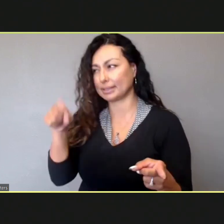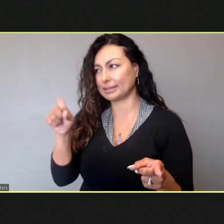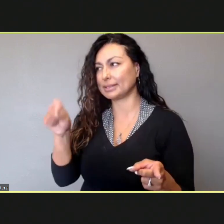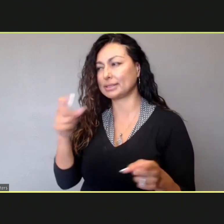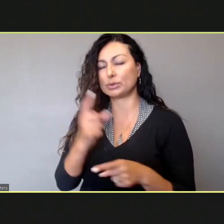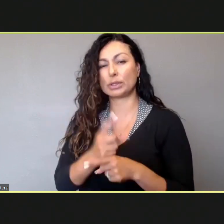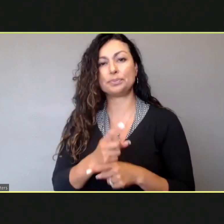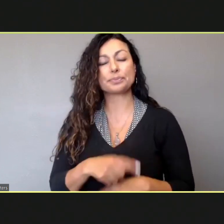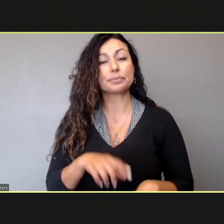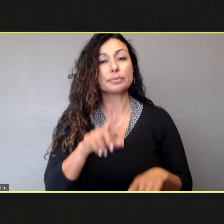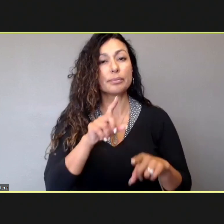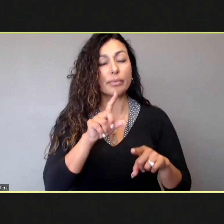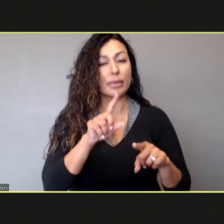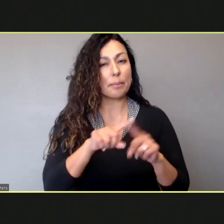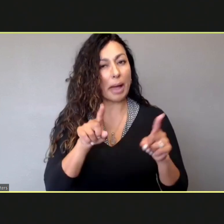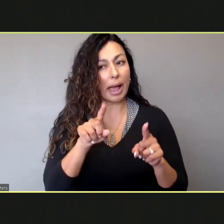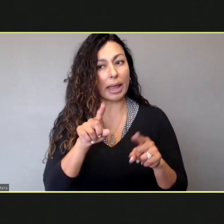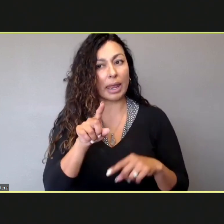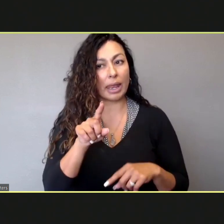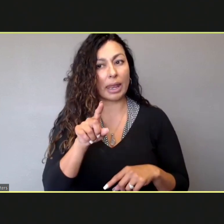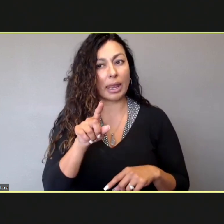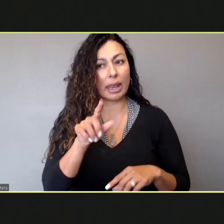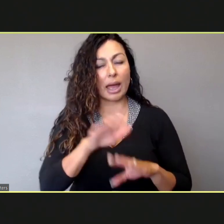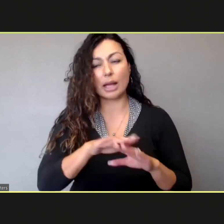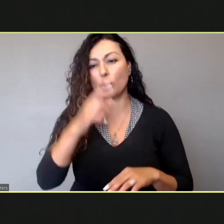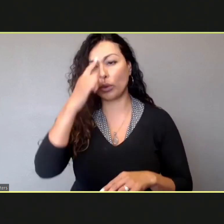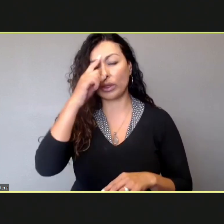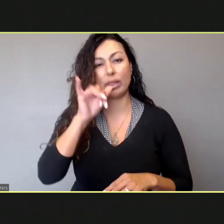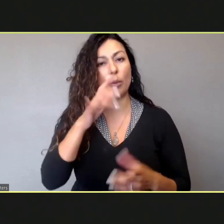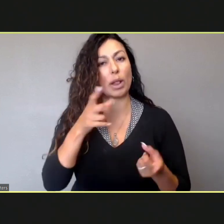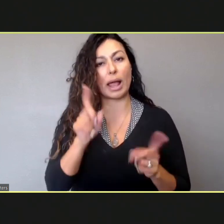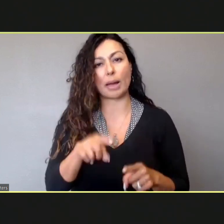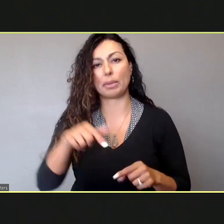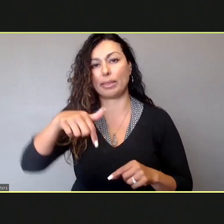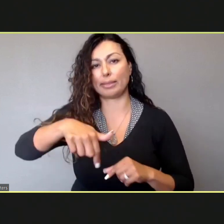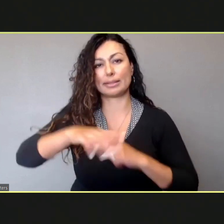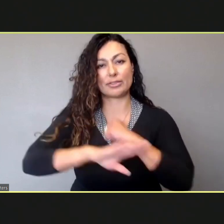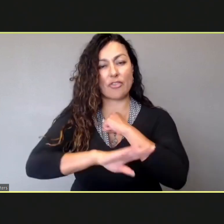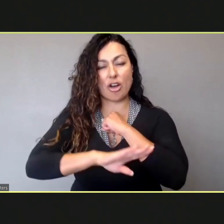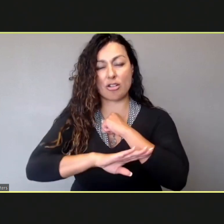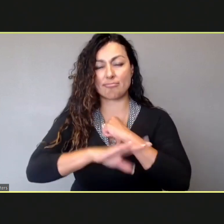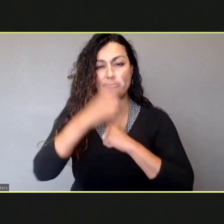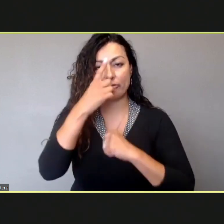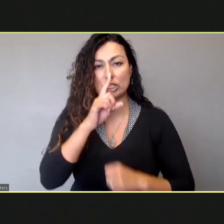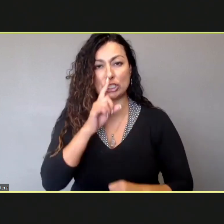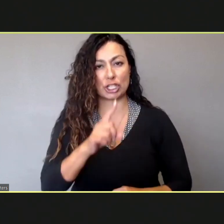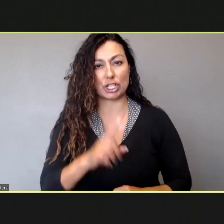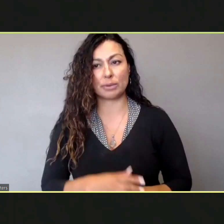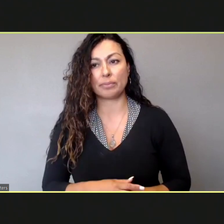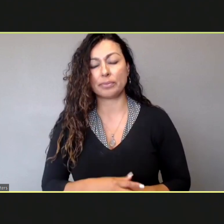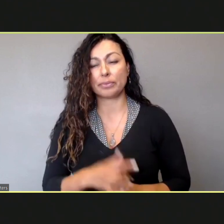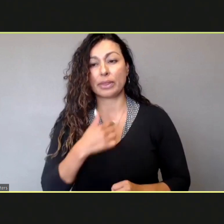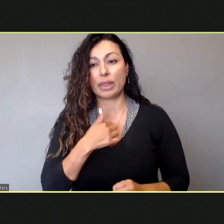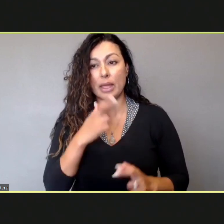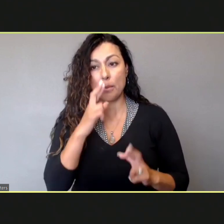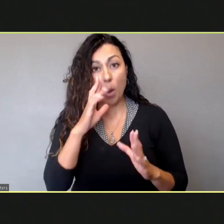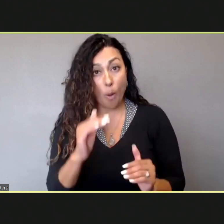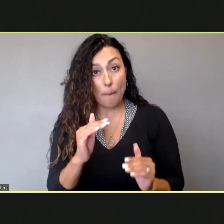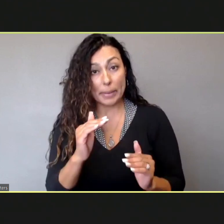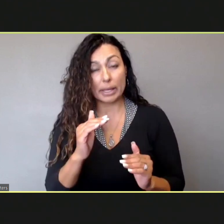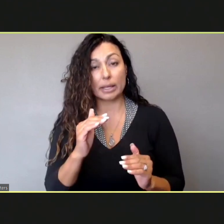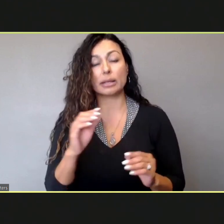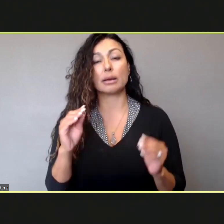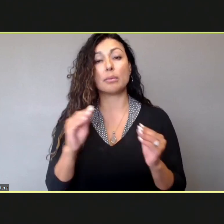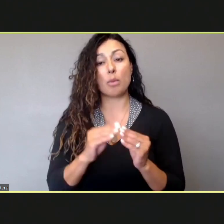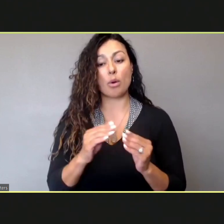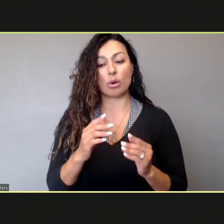don't think that's going to happen this fall for sure. But I'm hoping with more